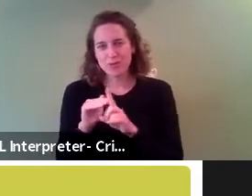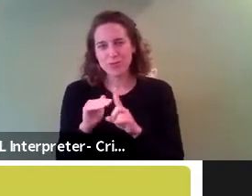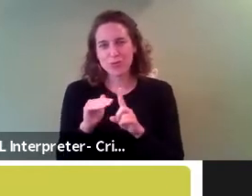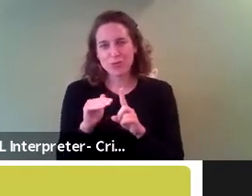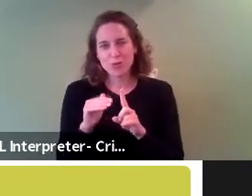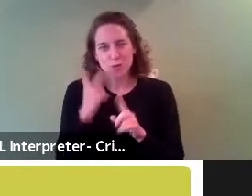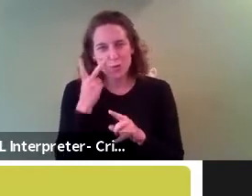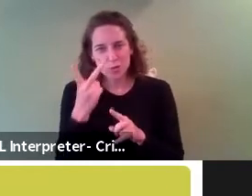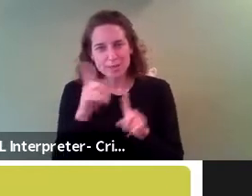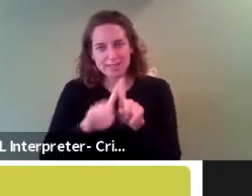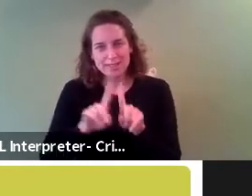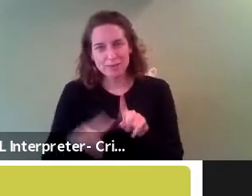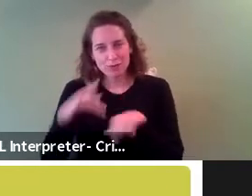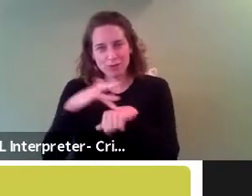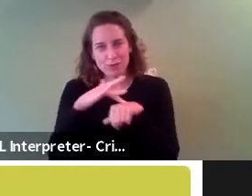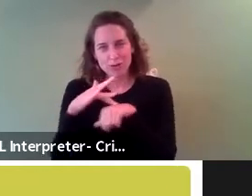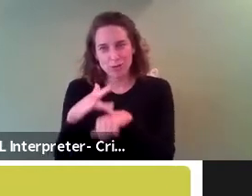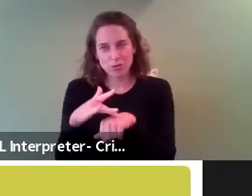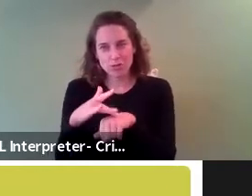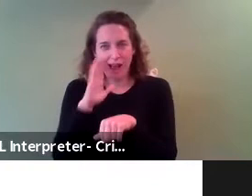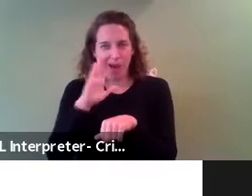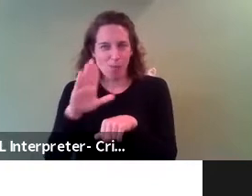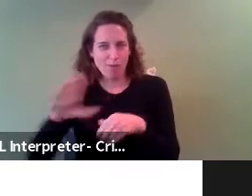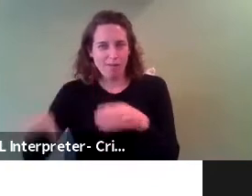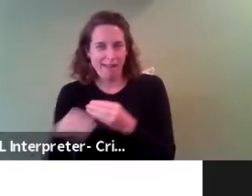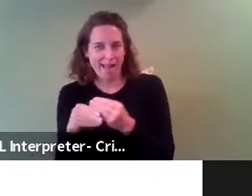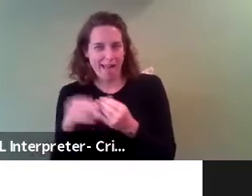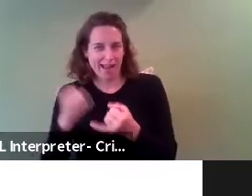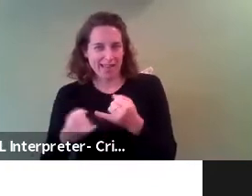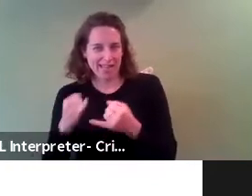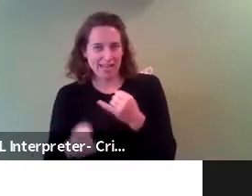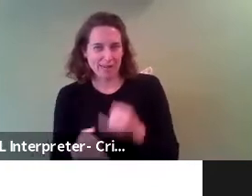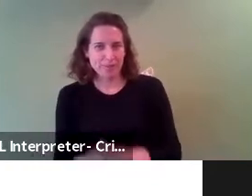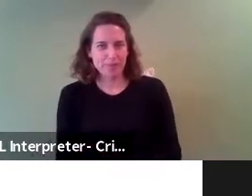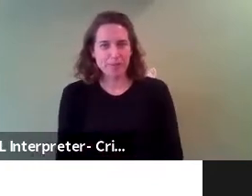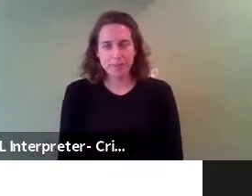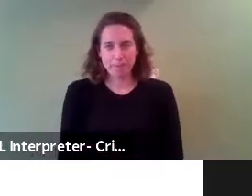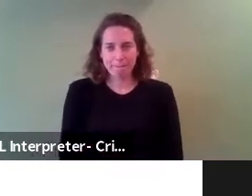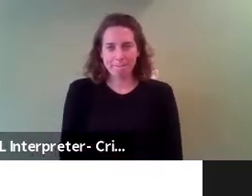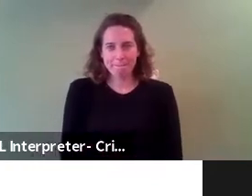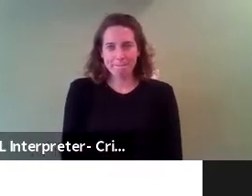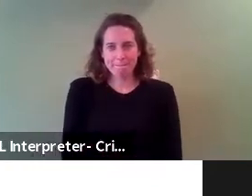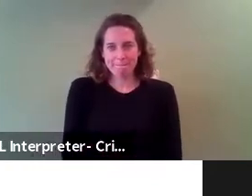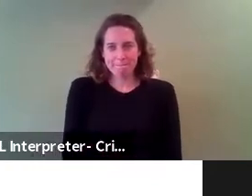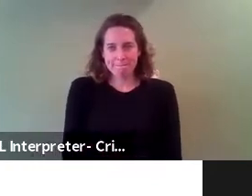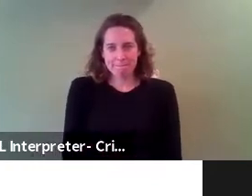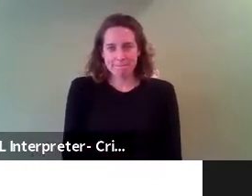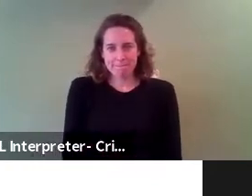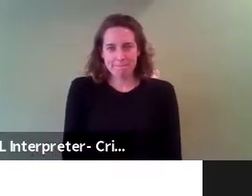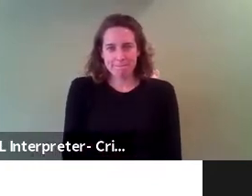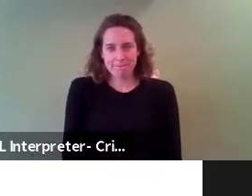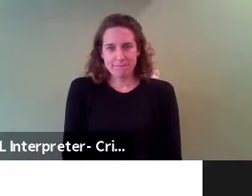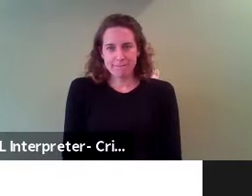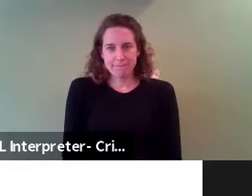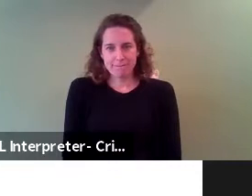multiple resources from us, and I'll point those out later on under all of these categories. The other thing I want to bring everybody